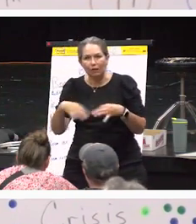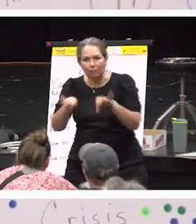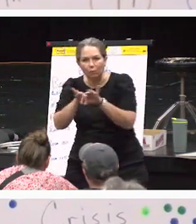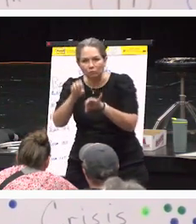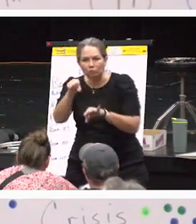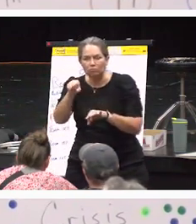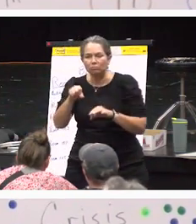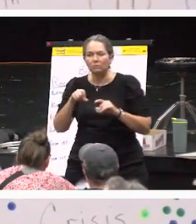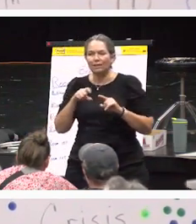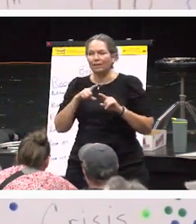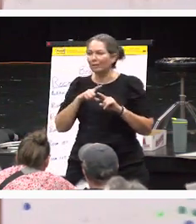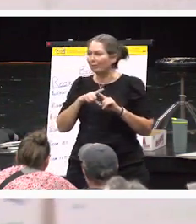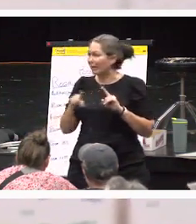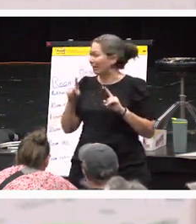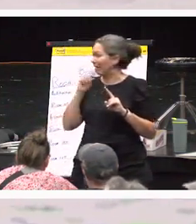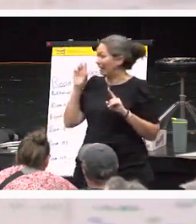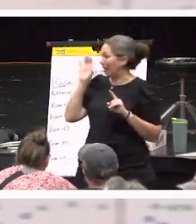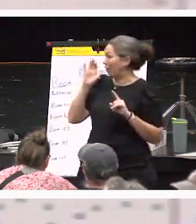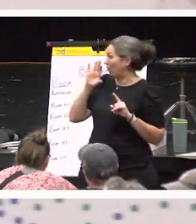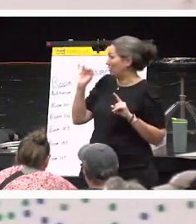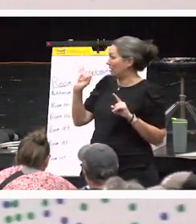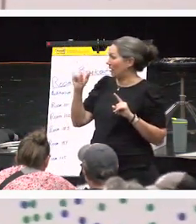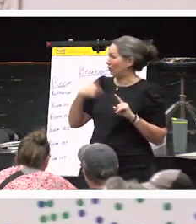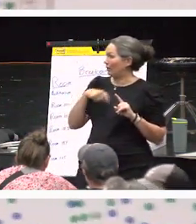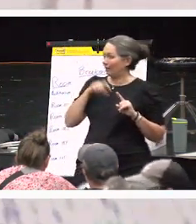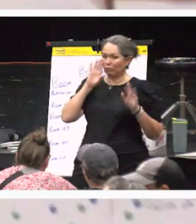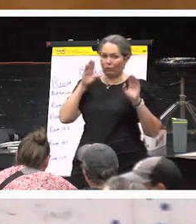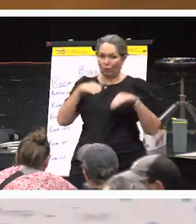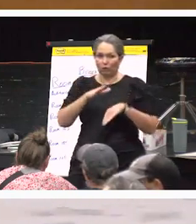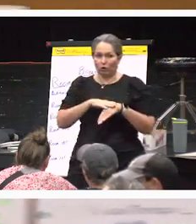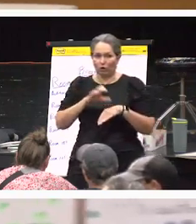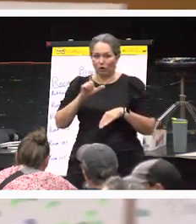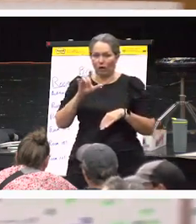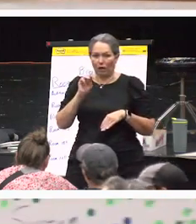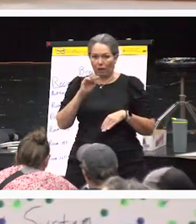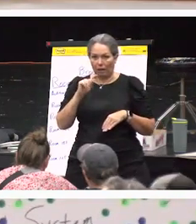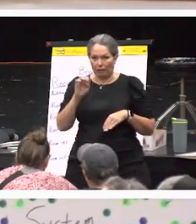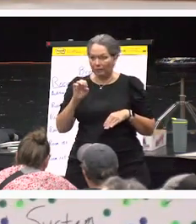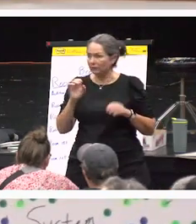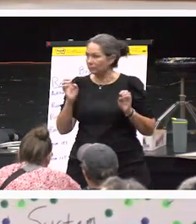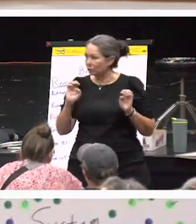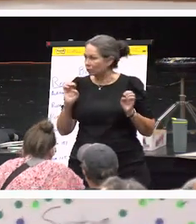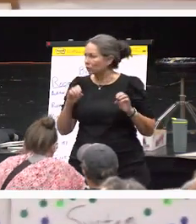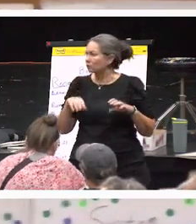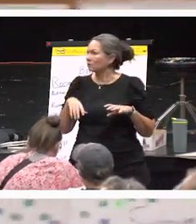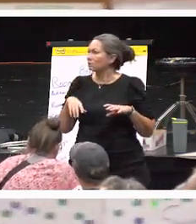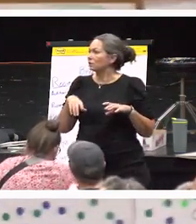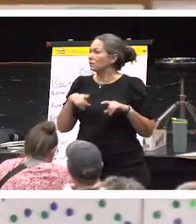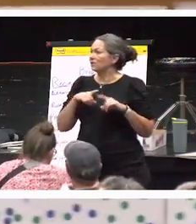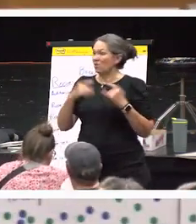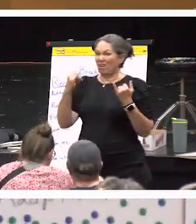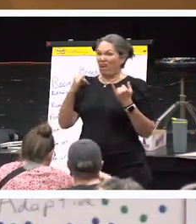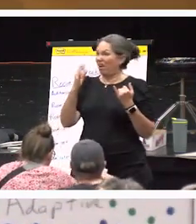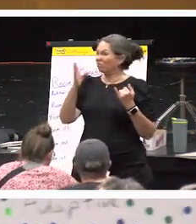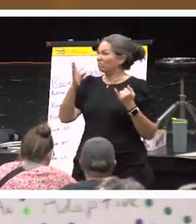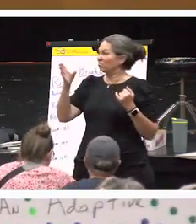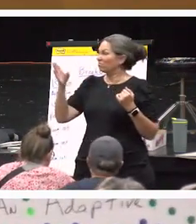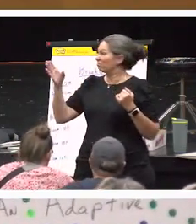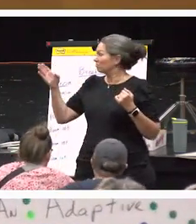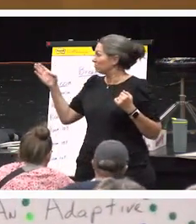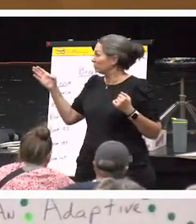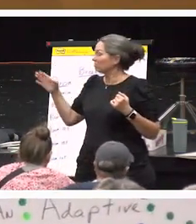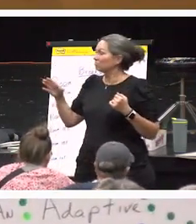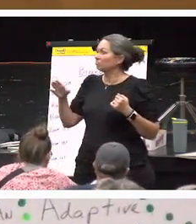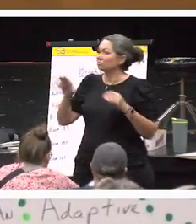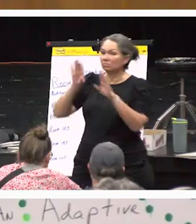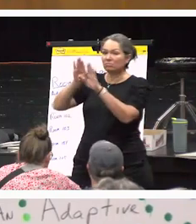the climate emergency and recovery. As we look at this idea,